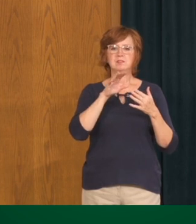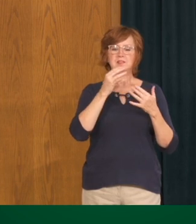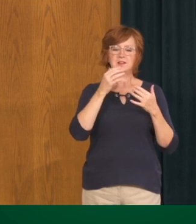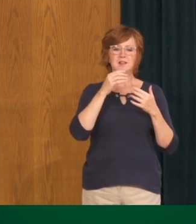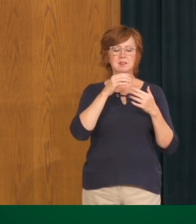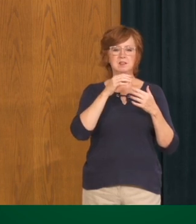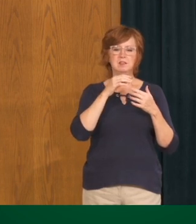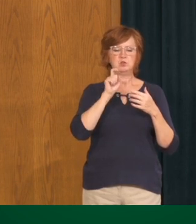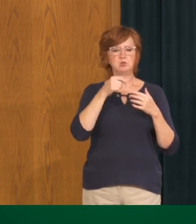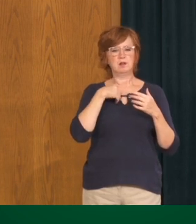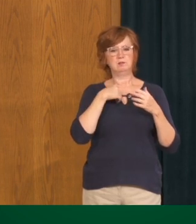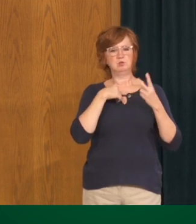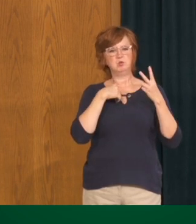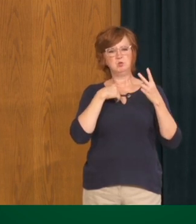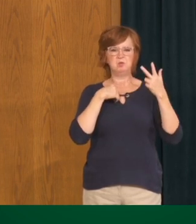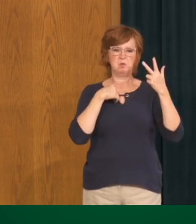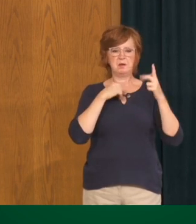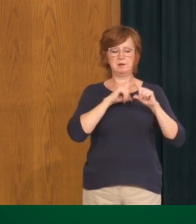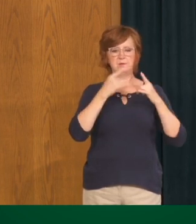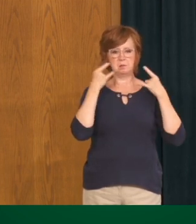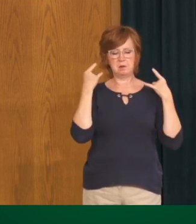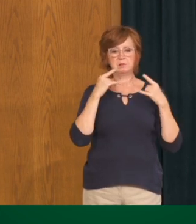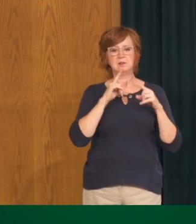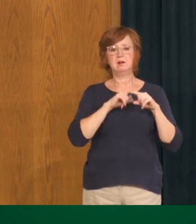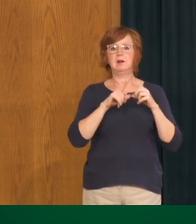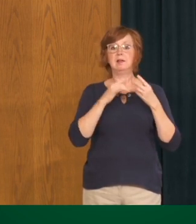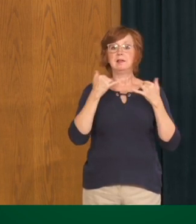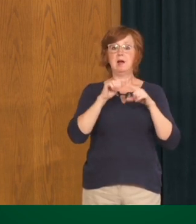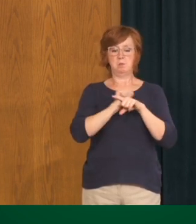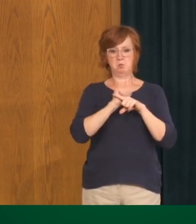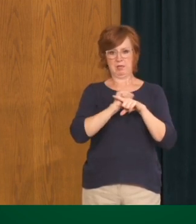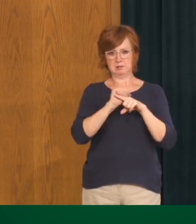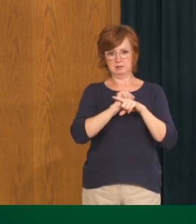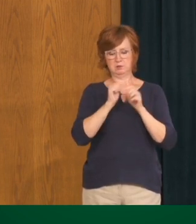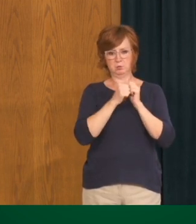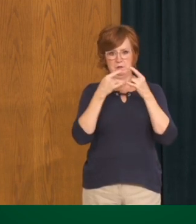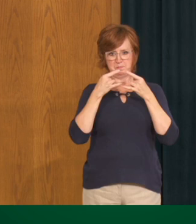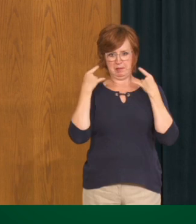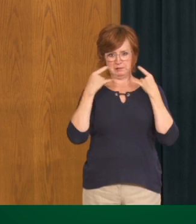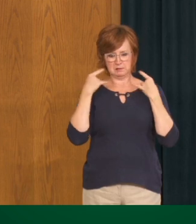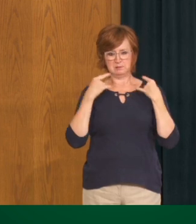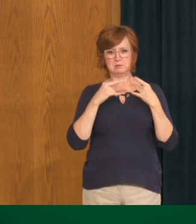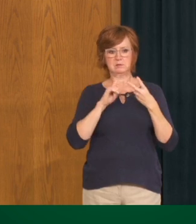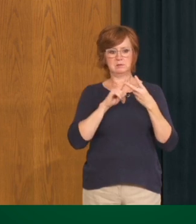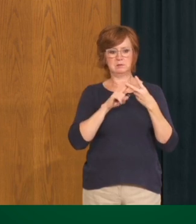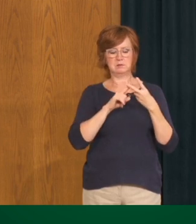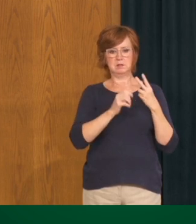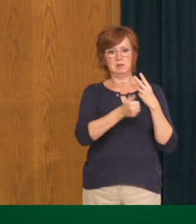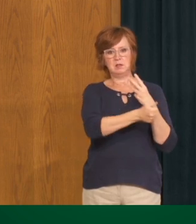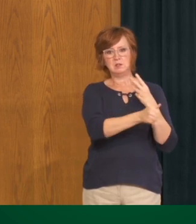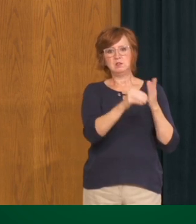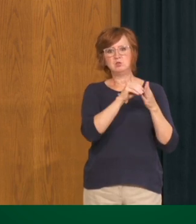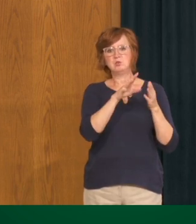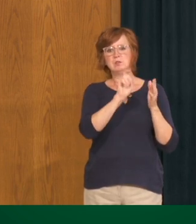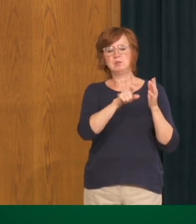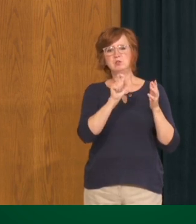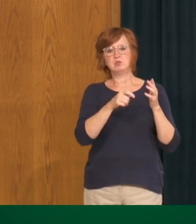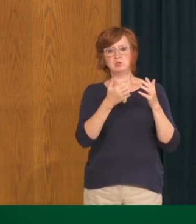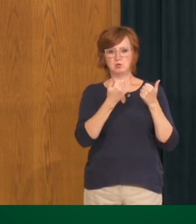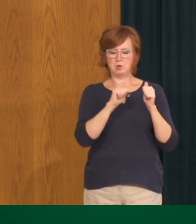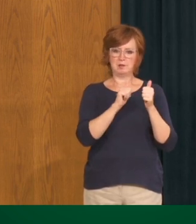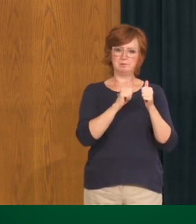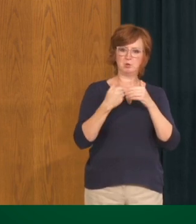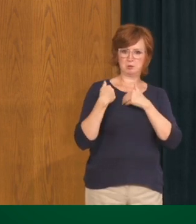it on safely. Are able to take care of their mask themselves, wash it when you come home and hang it to dry. And I think